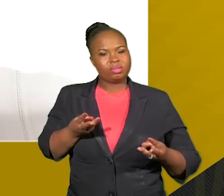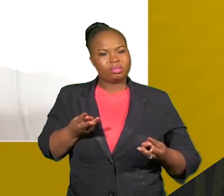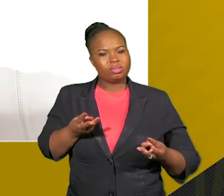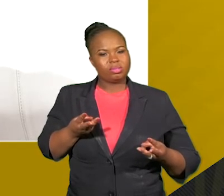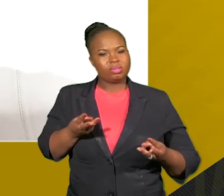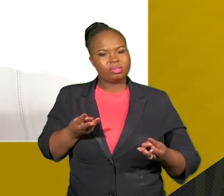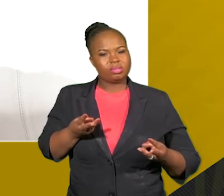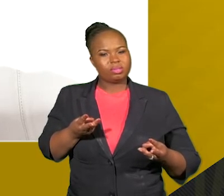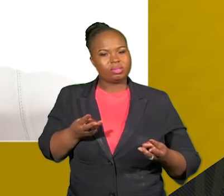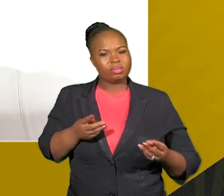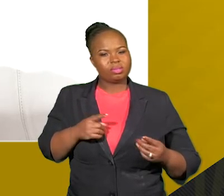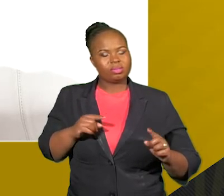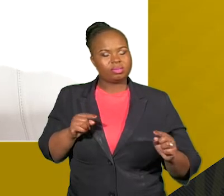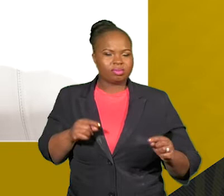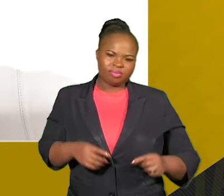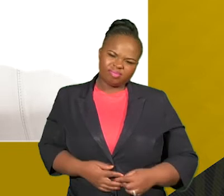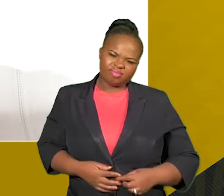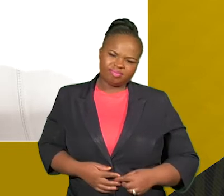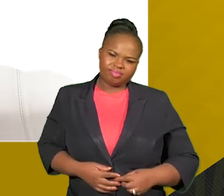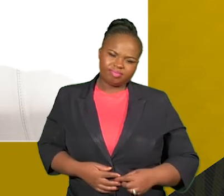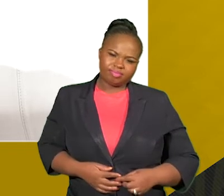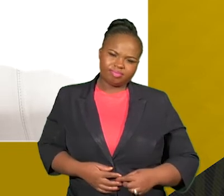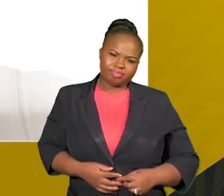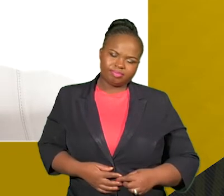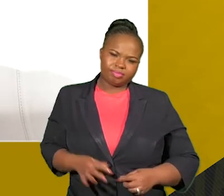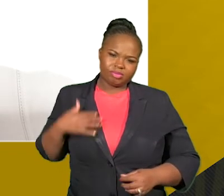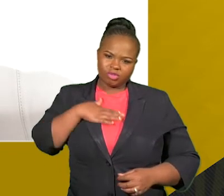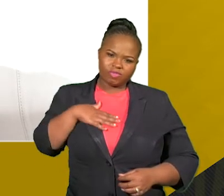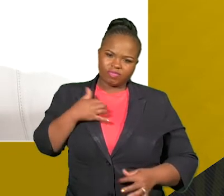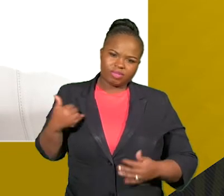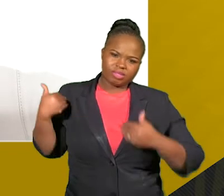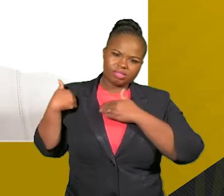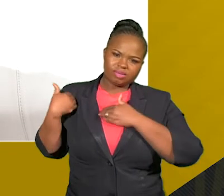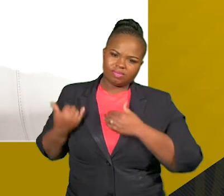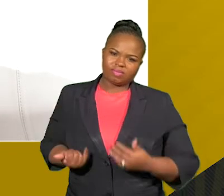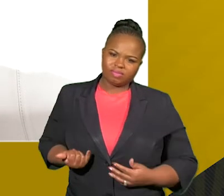you will make a phone to win it today. And right now, say if you found anything.